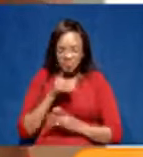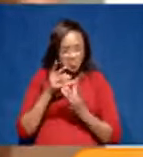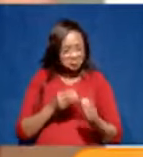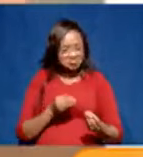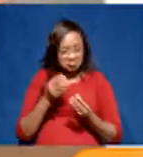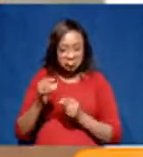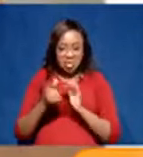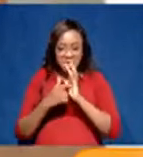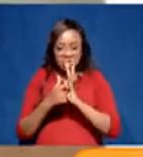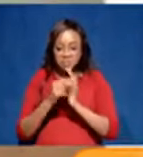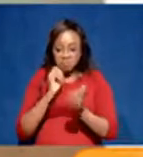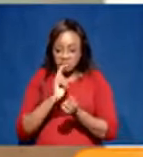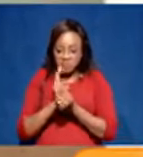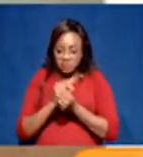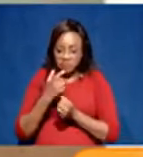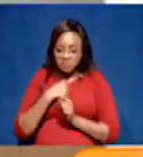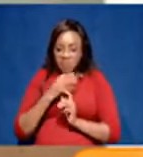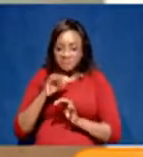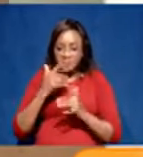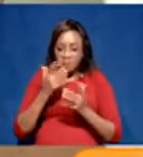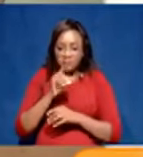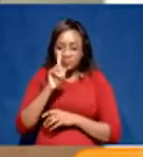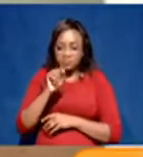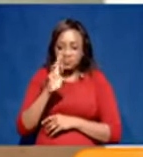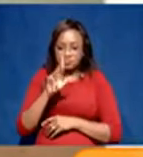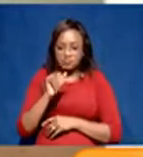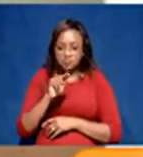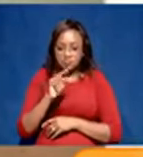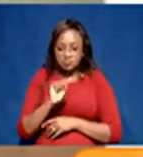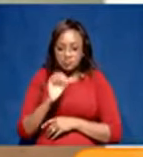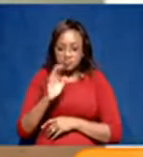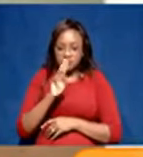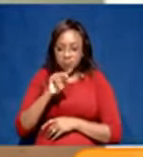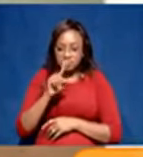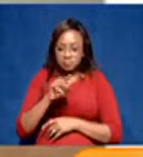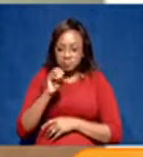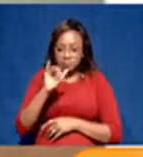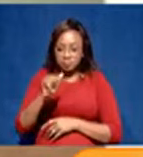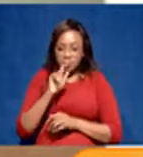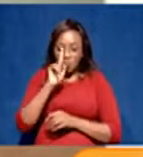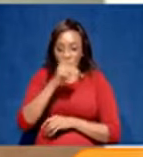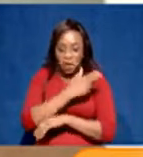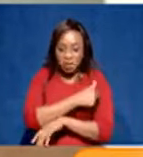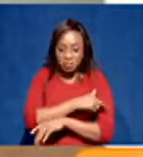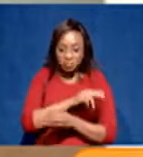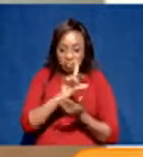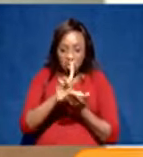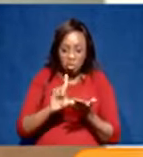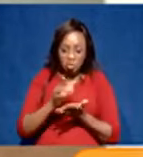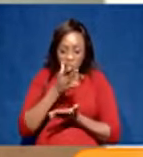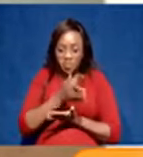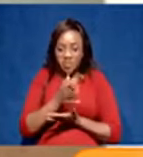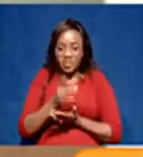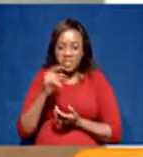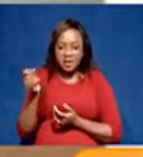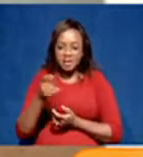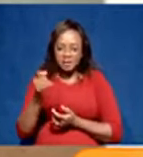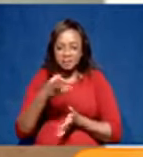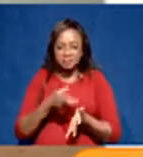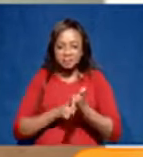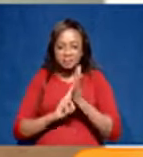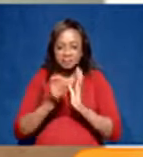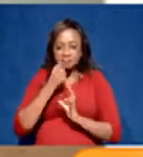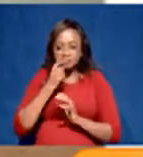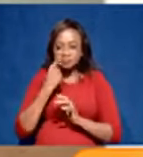in December, I was in Trans Nzoia, where I come from, in a dispensary called Kimondo. Their monthly requirement for pharmaceutical